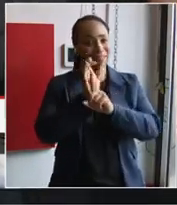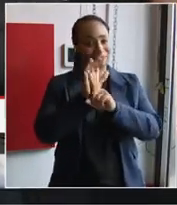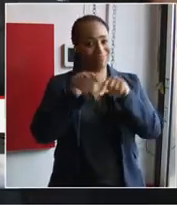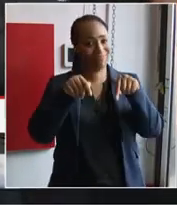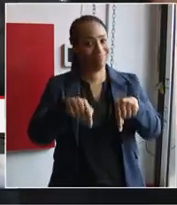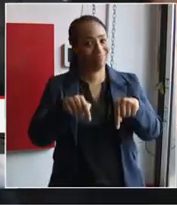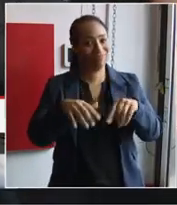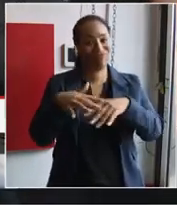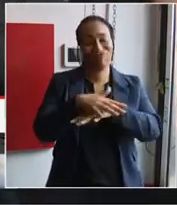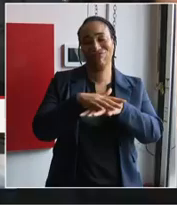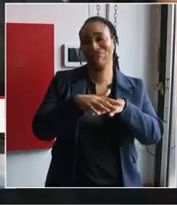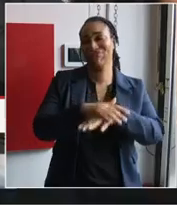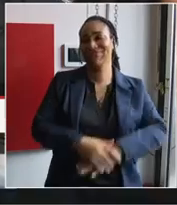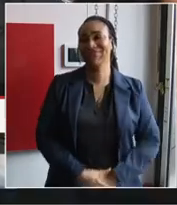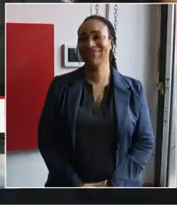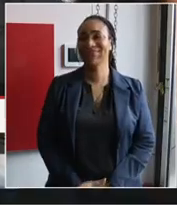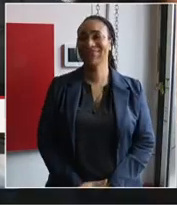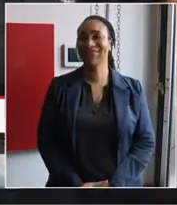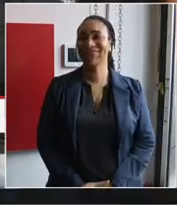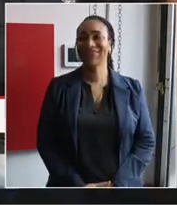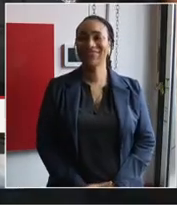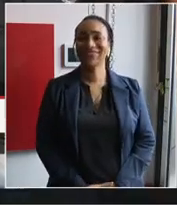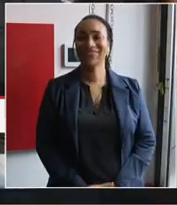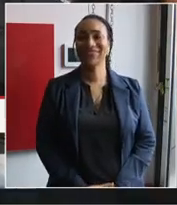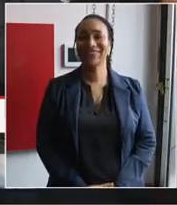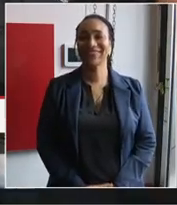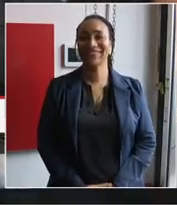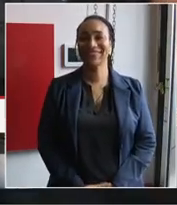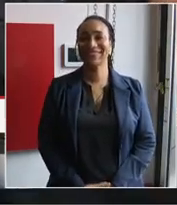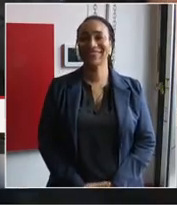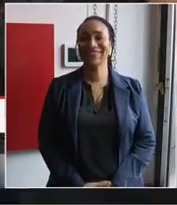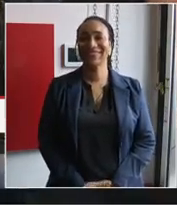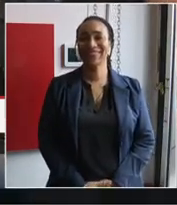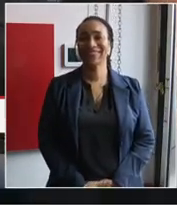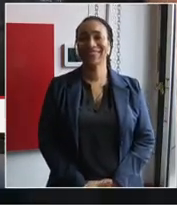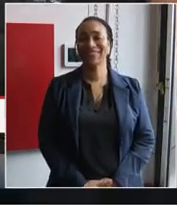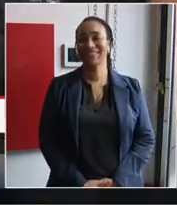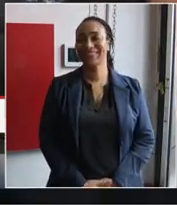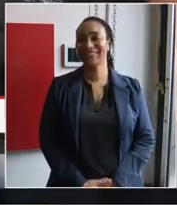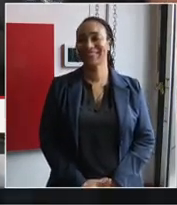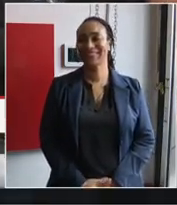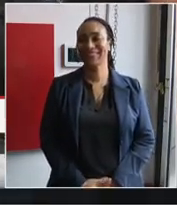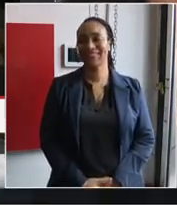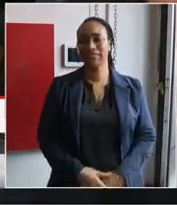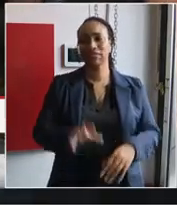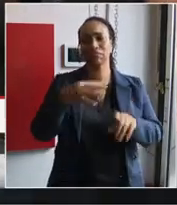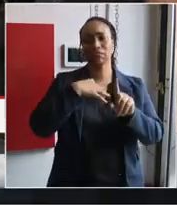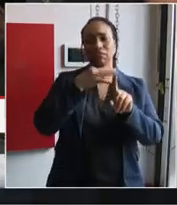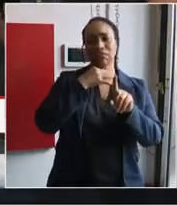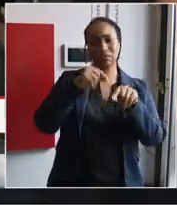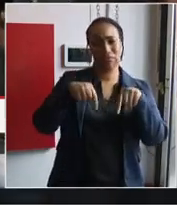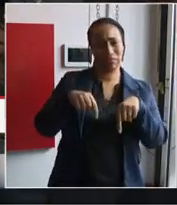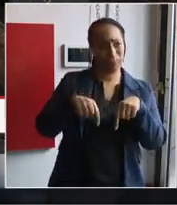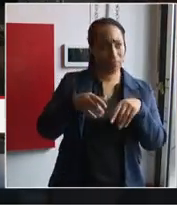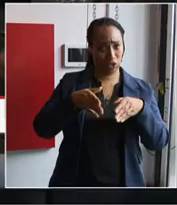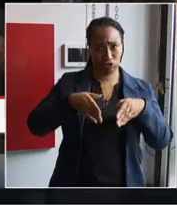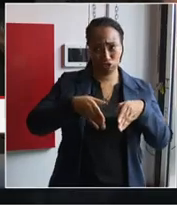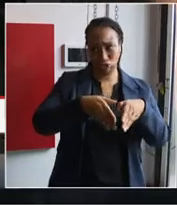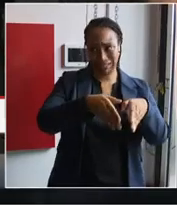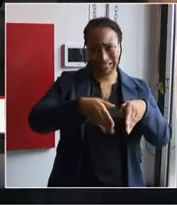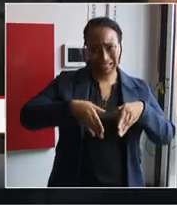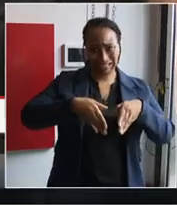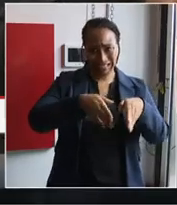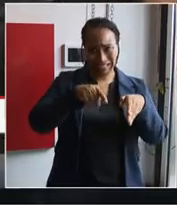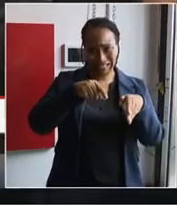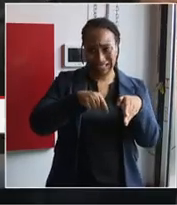One more on topic in terms of, this block of Anacostia, very special to businesses. It's owned by and for the community here.